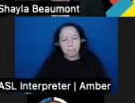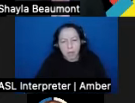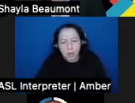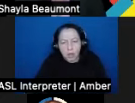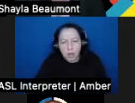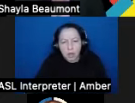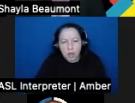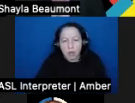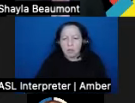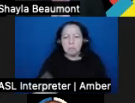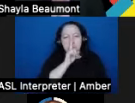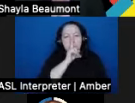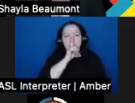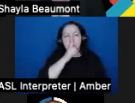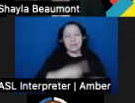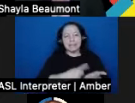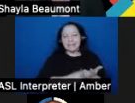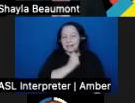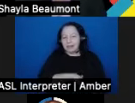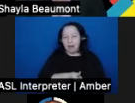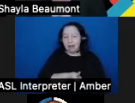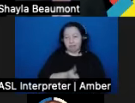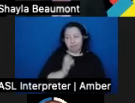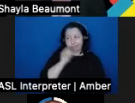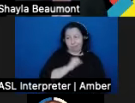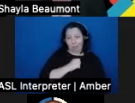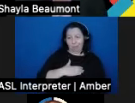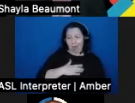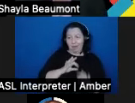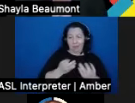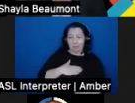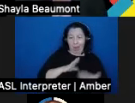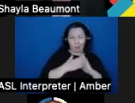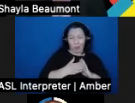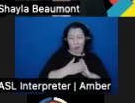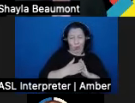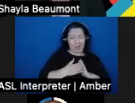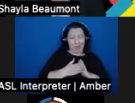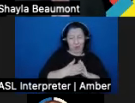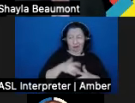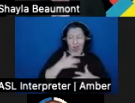Didn't talk about it and just assumed my family, my community were toxic, and I couldn't wait to graduate so I could run away.